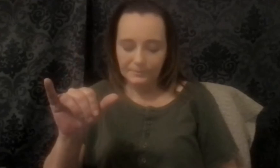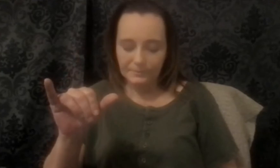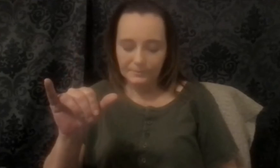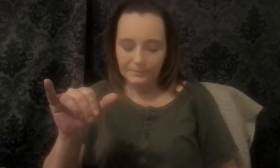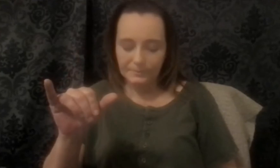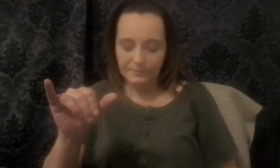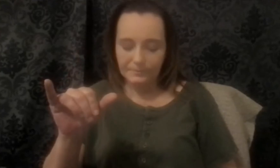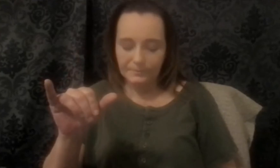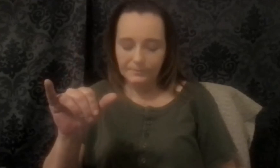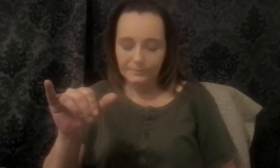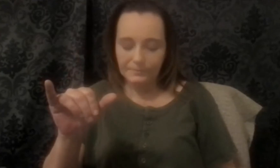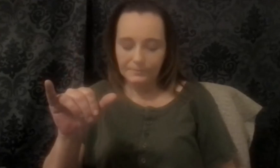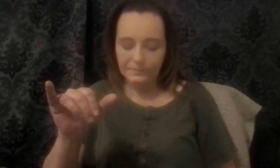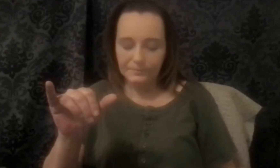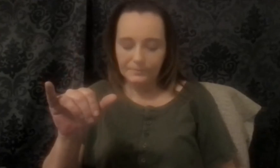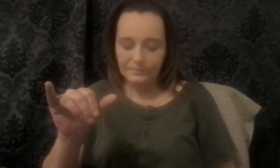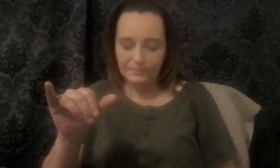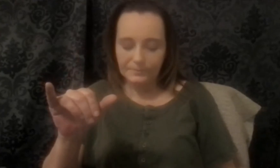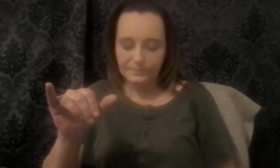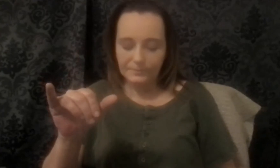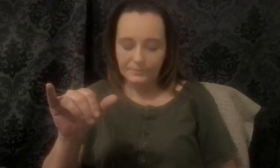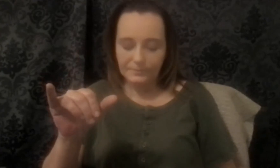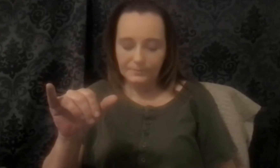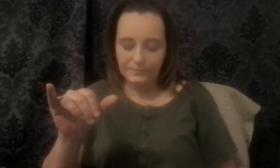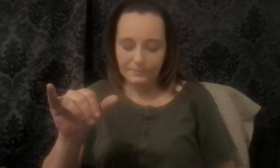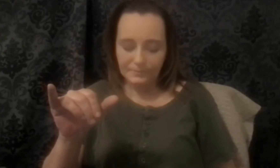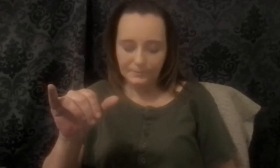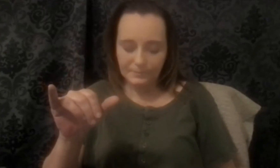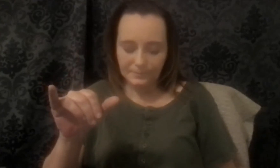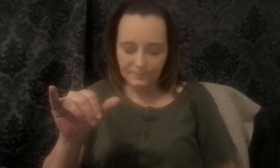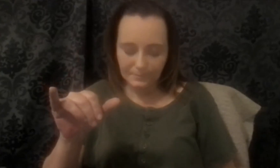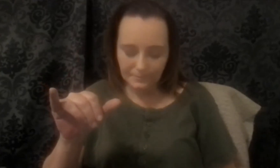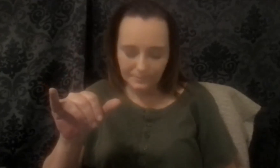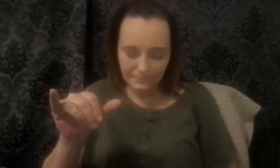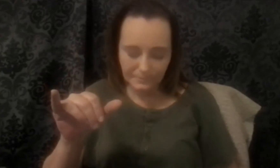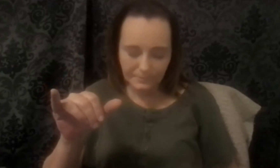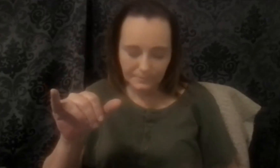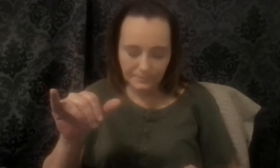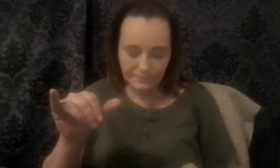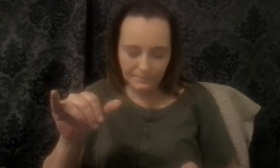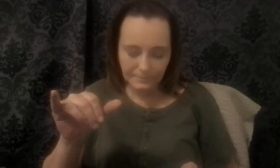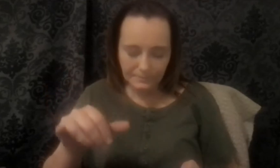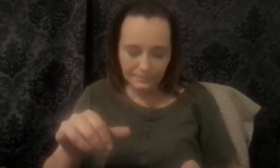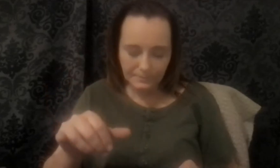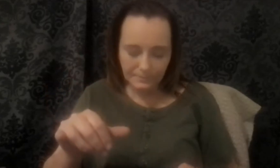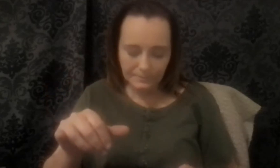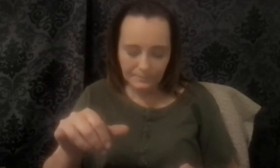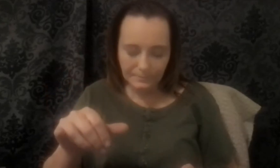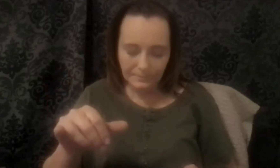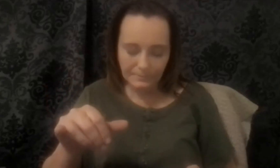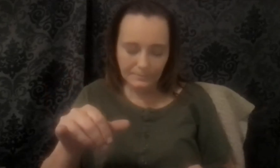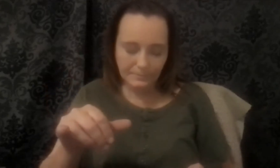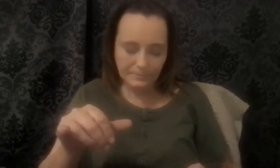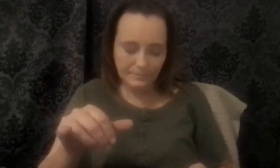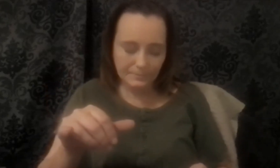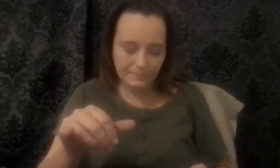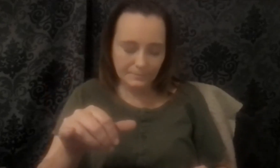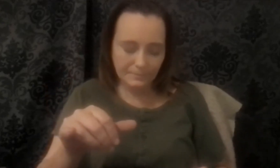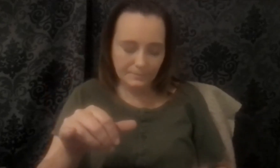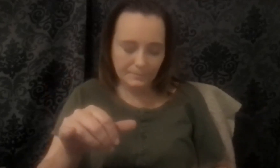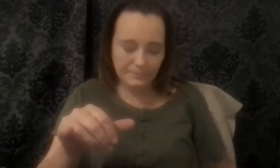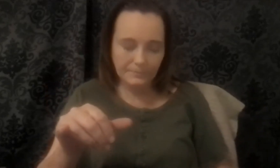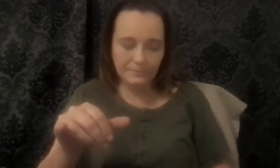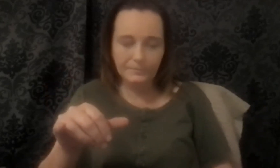Hey, Irene, one more, and this is more of a procedural question. Sure. I know this came up at the conference